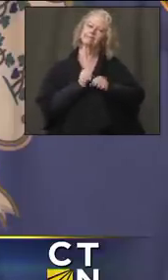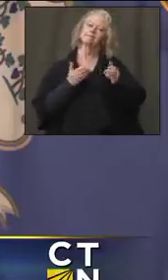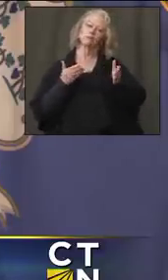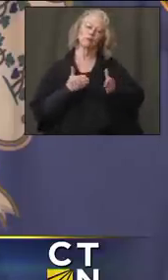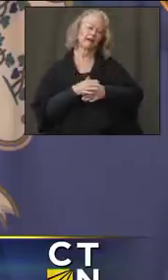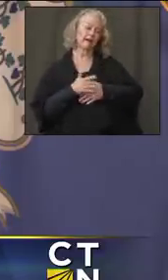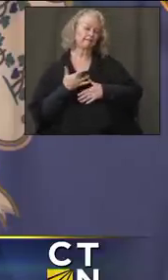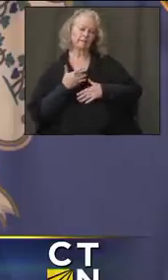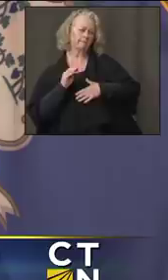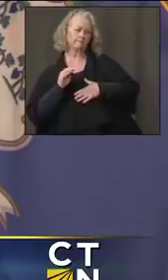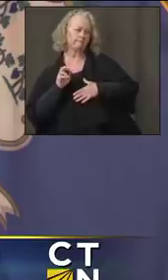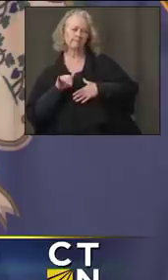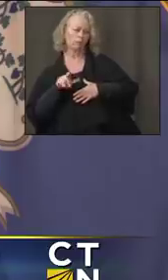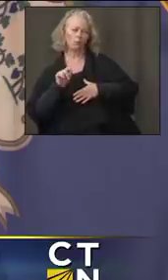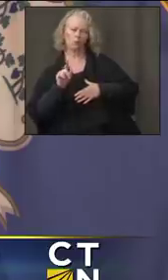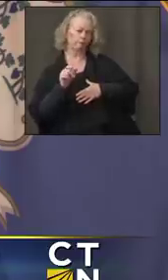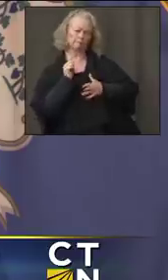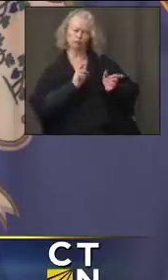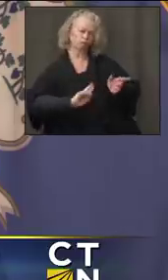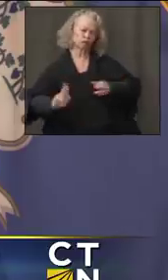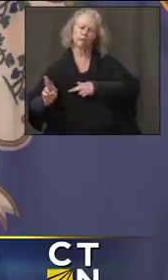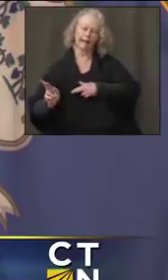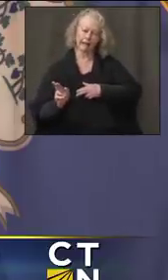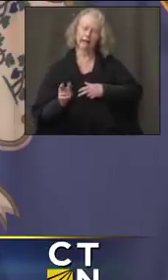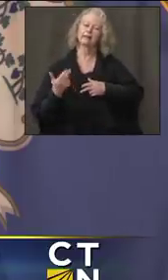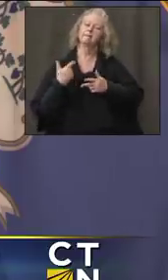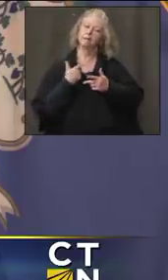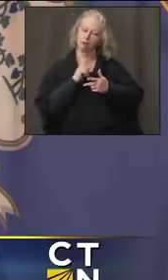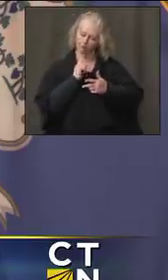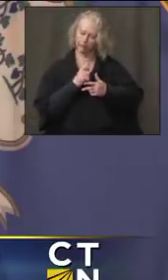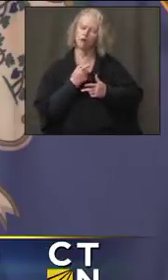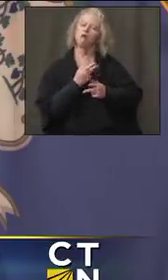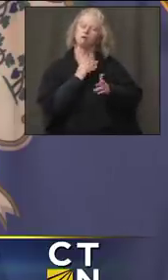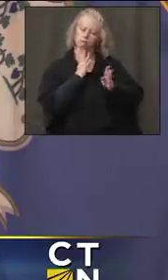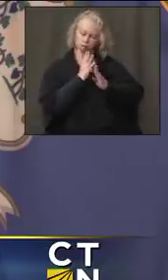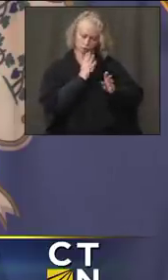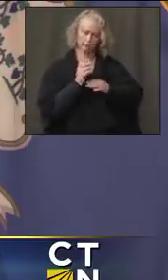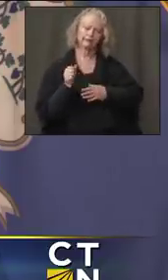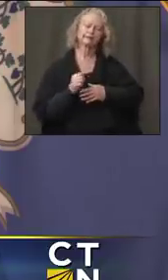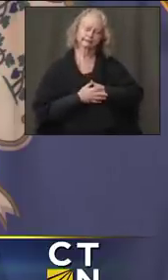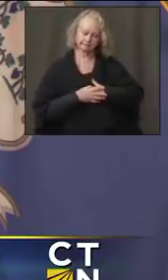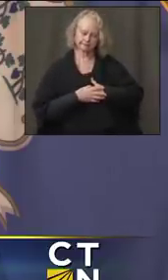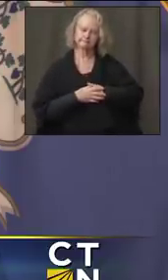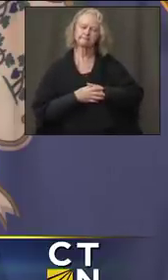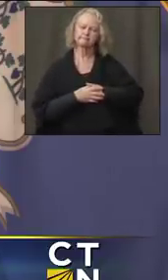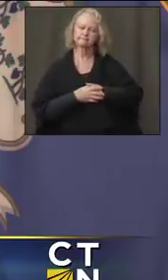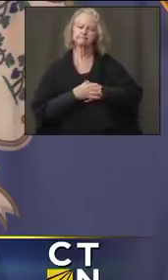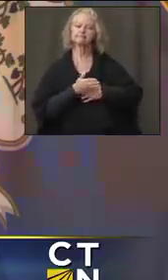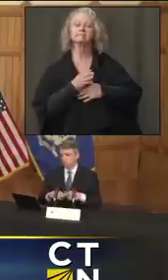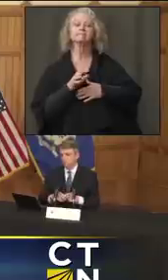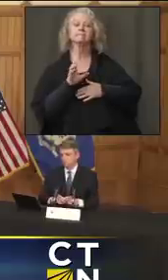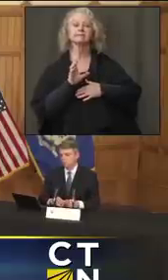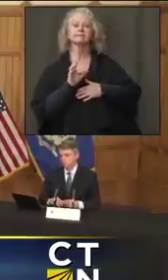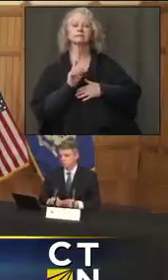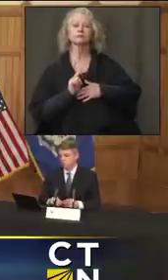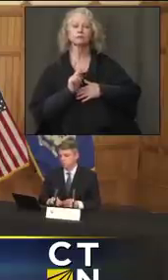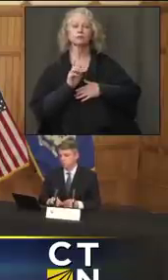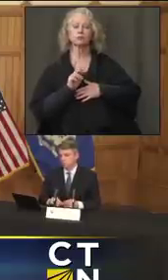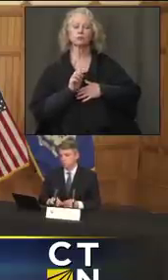on May 20th, but we are working collaboratively on this. CT News Junkie.